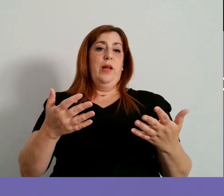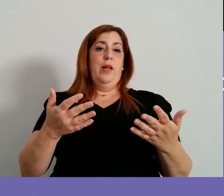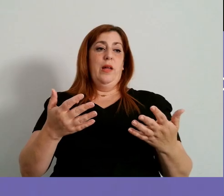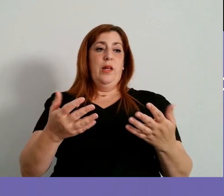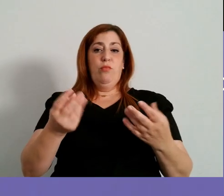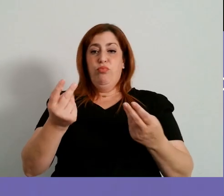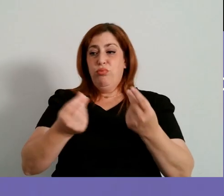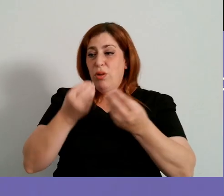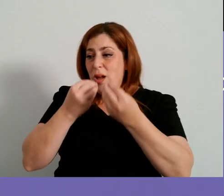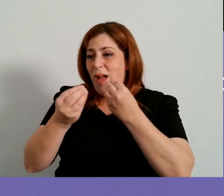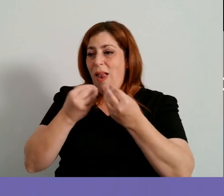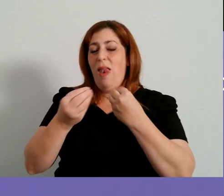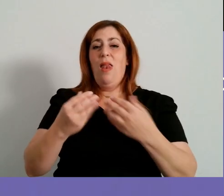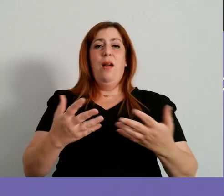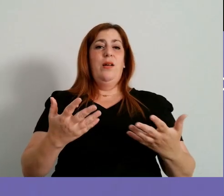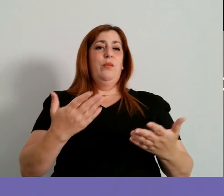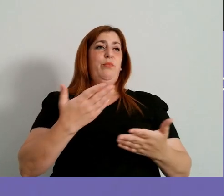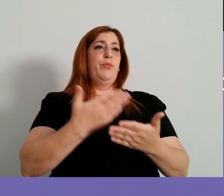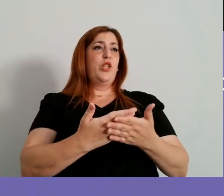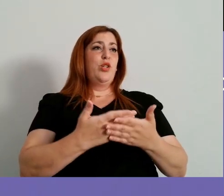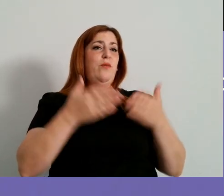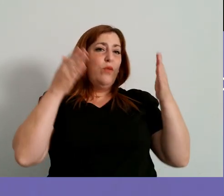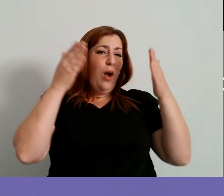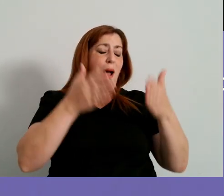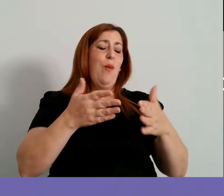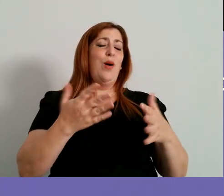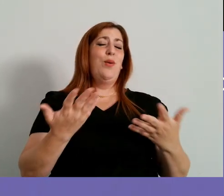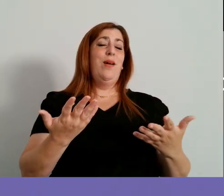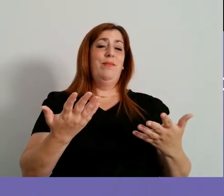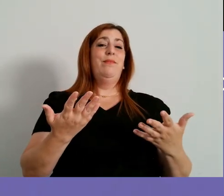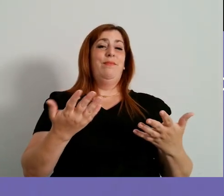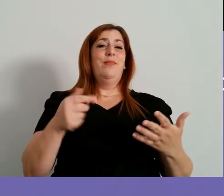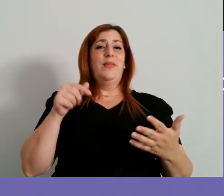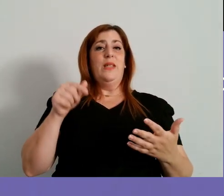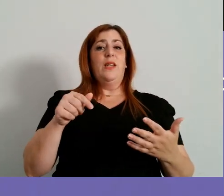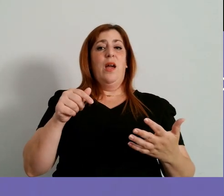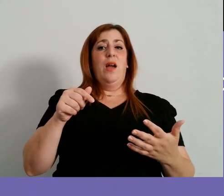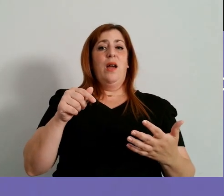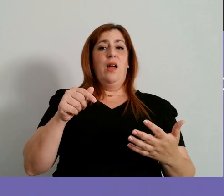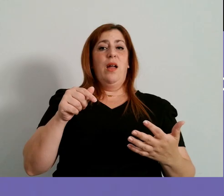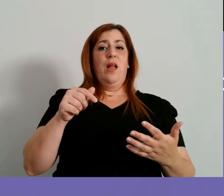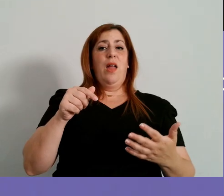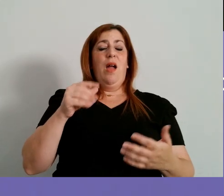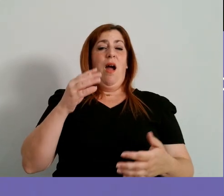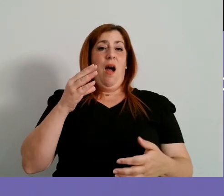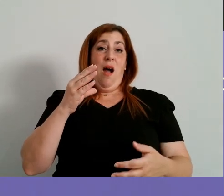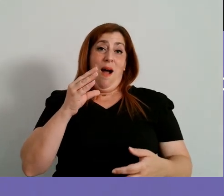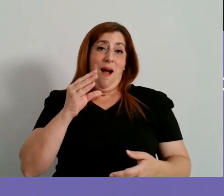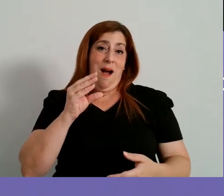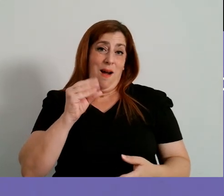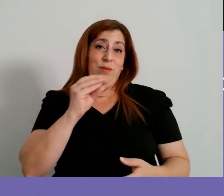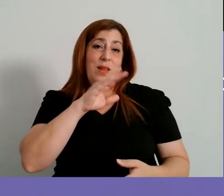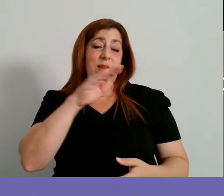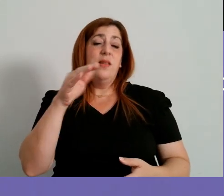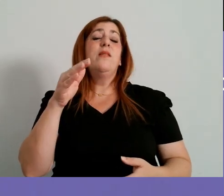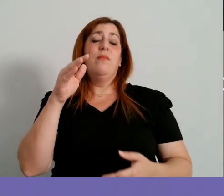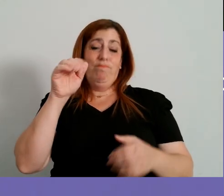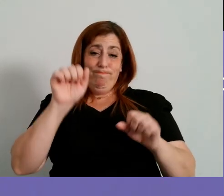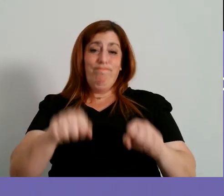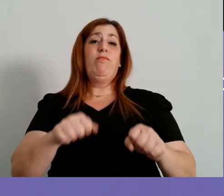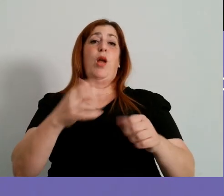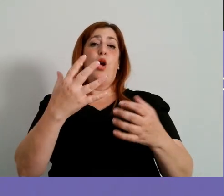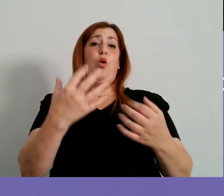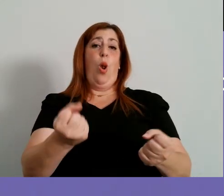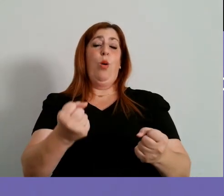it's a lot more challenging than just dealing with occupational burnout. Unfortunately, I don't have enough time to talk about autistic